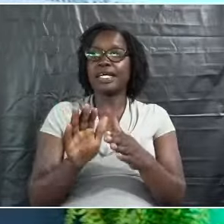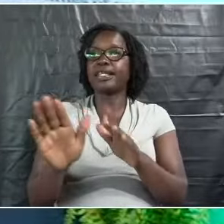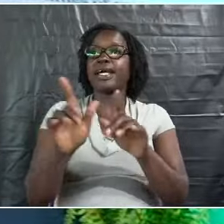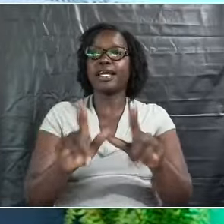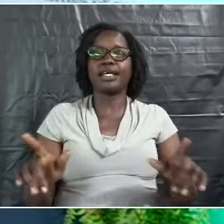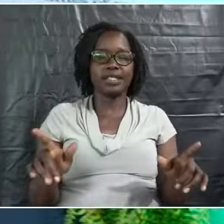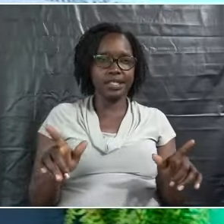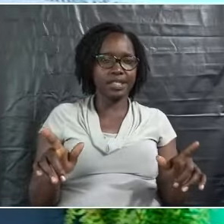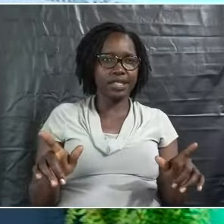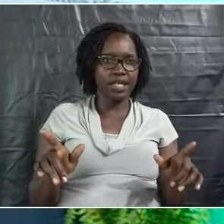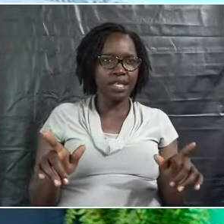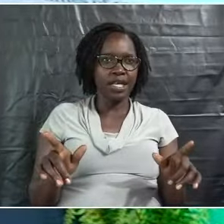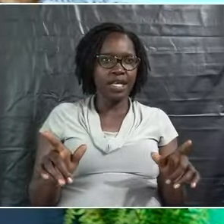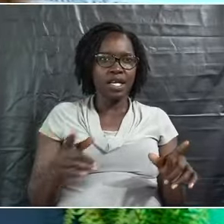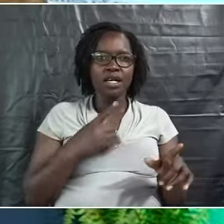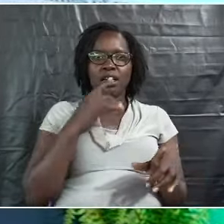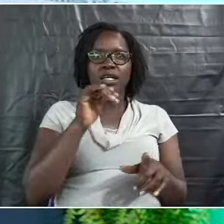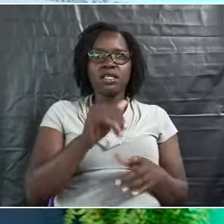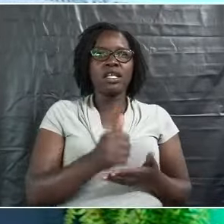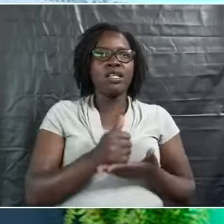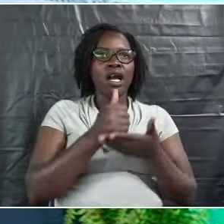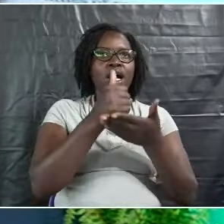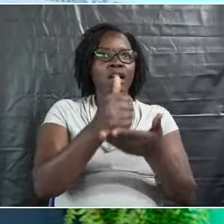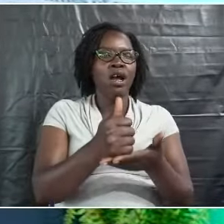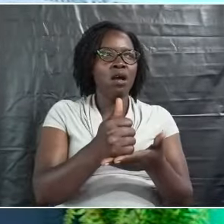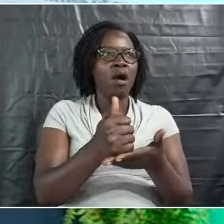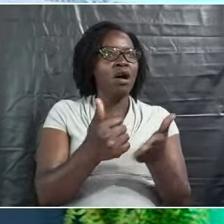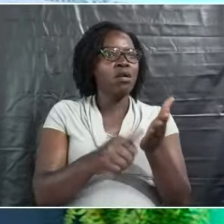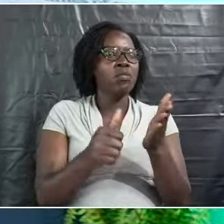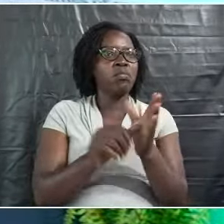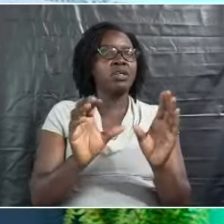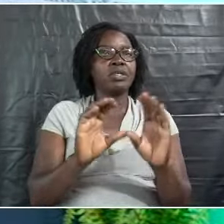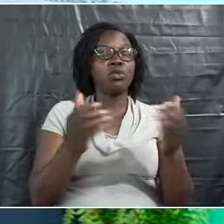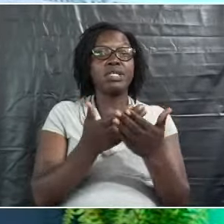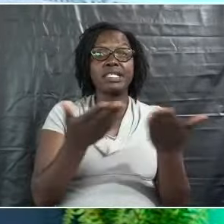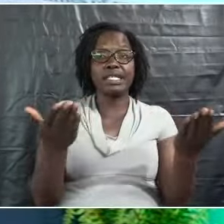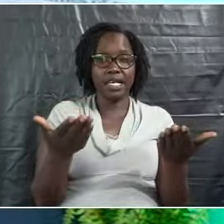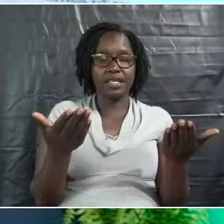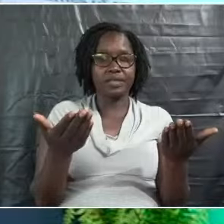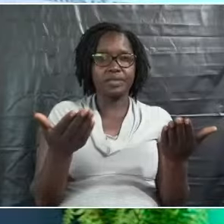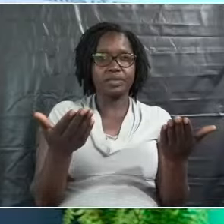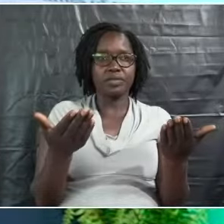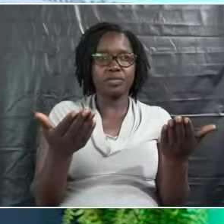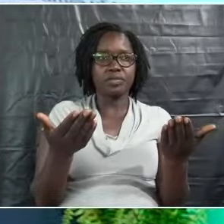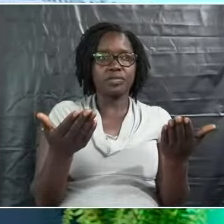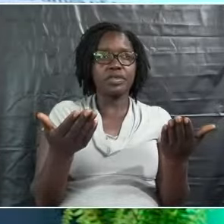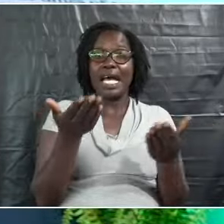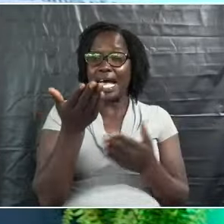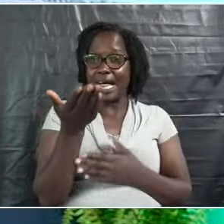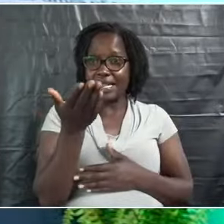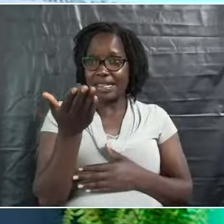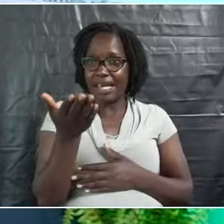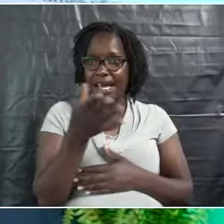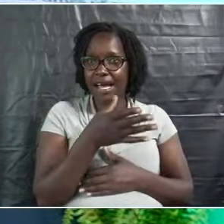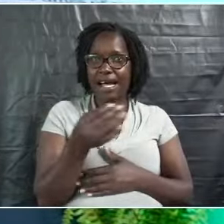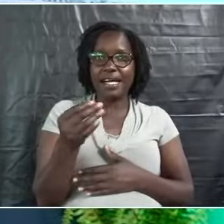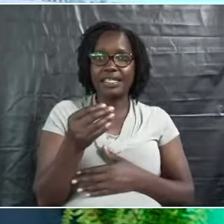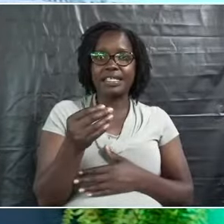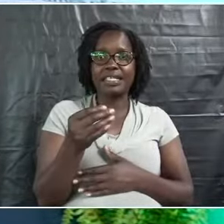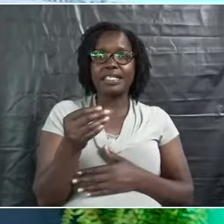land in order to help. There was a problem in the community. And just as quite a